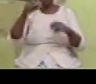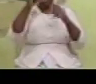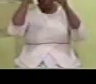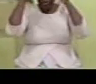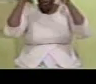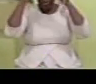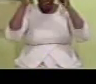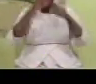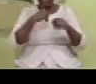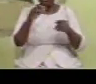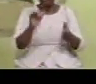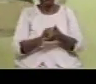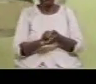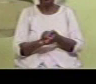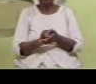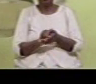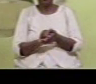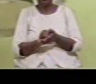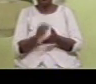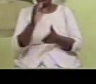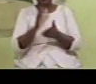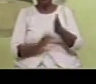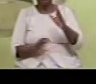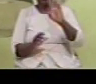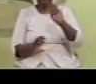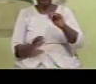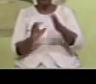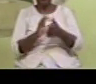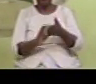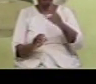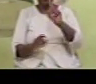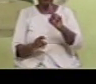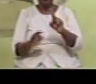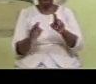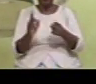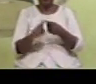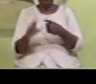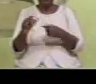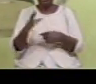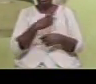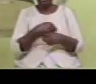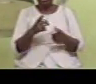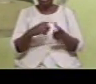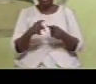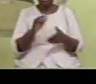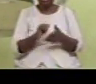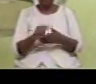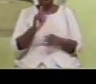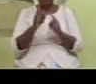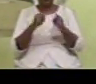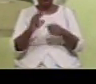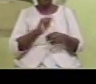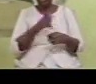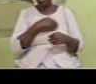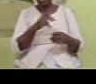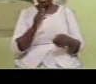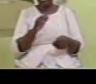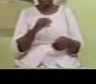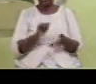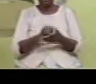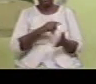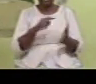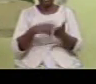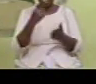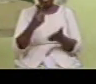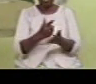also chapter 14, verse 1 and 33. The chapter closed with the phrase, "This is the law of leprosy,"